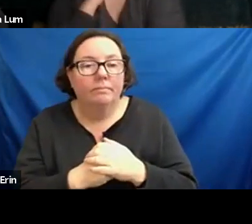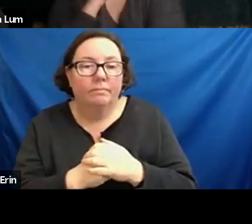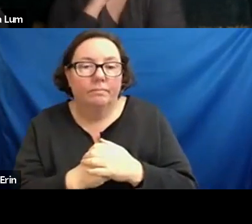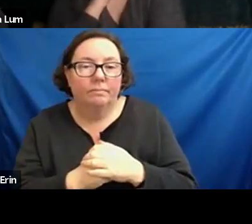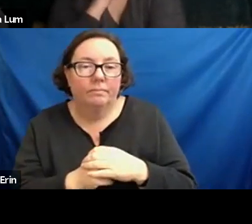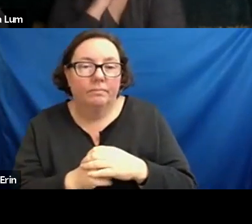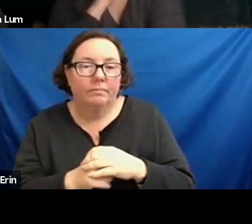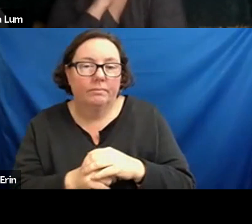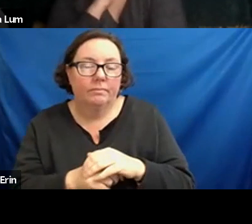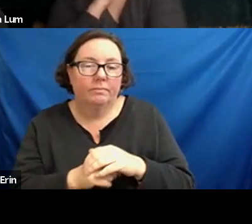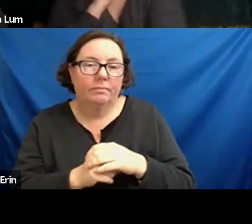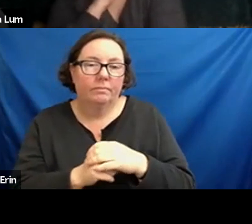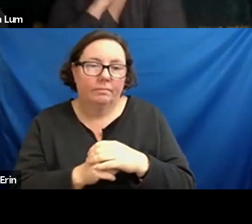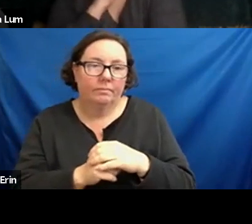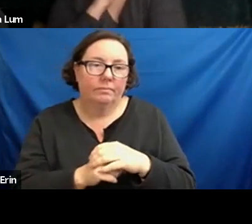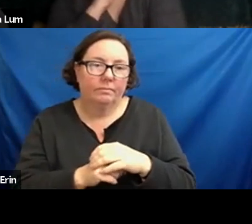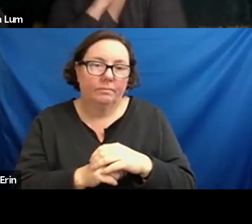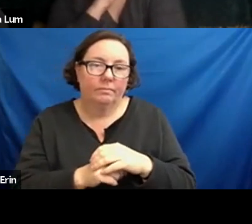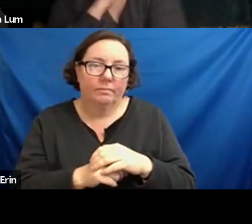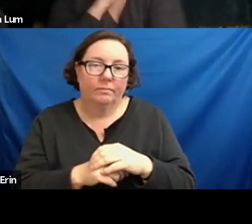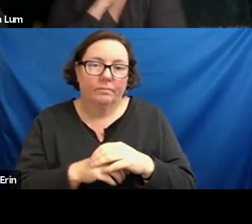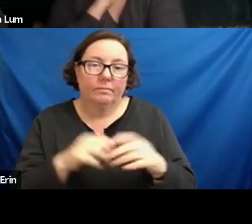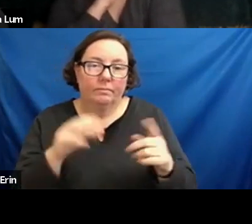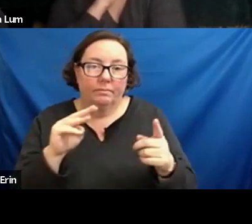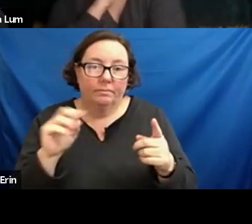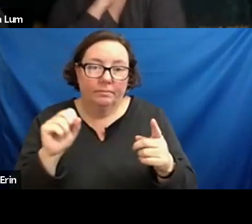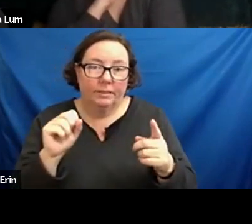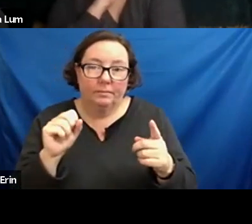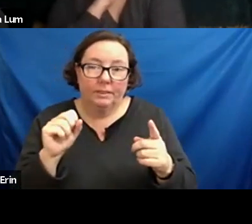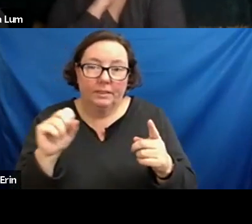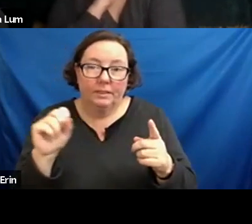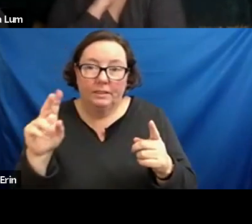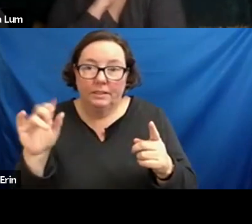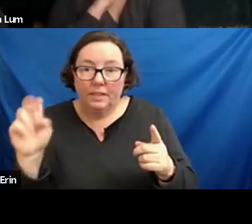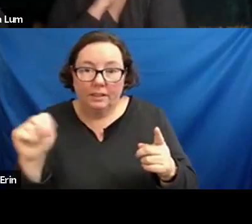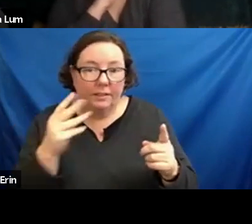Just Mr. Comclass or Ms. Sullivan, if you have a preference.